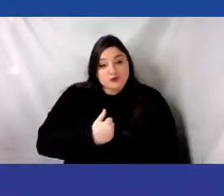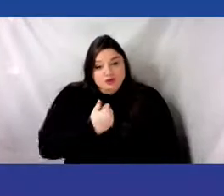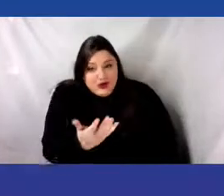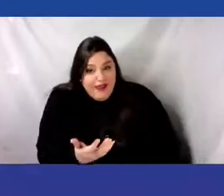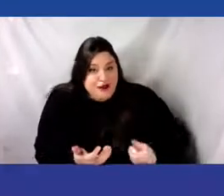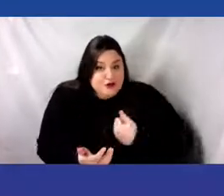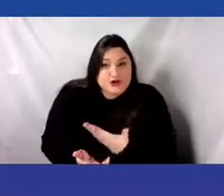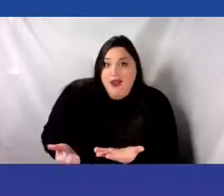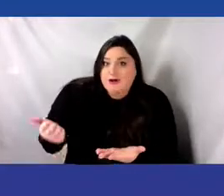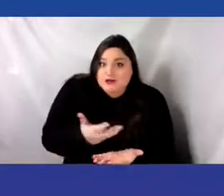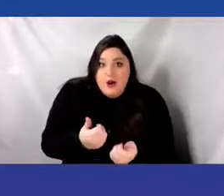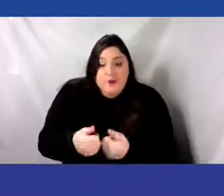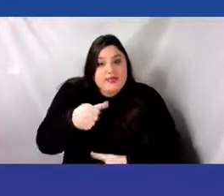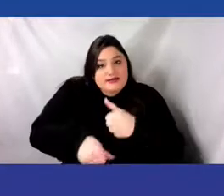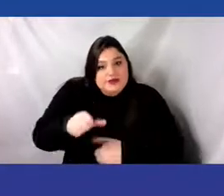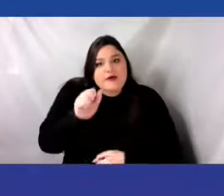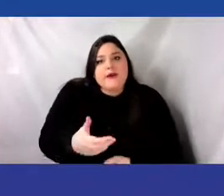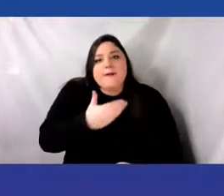Thank you.